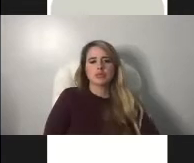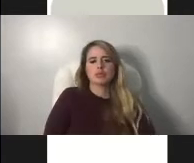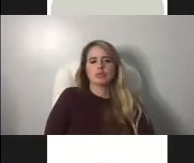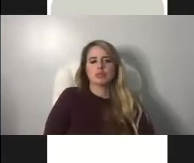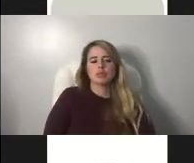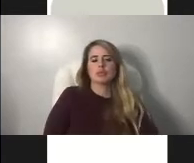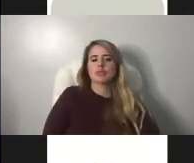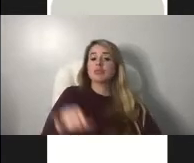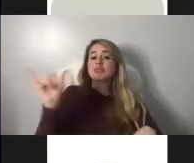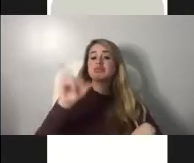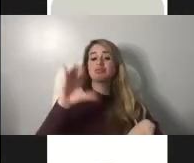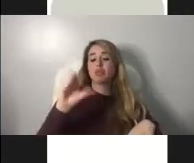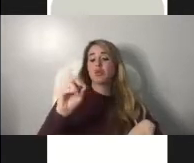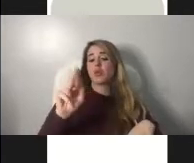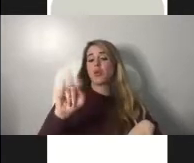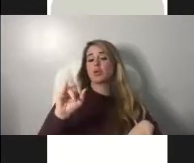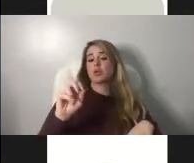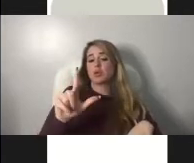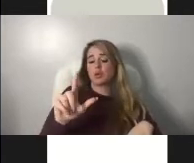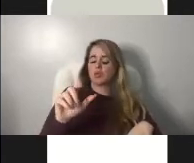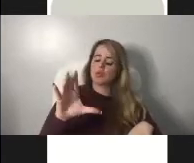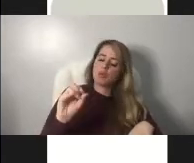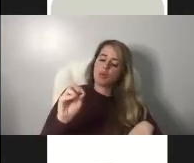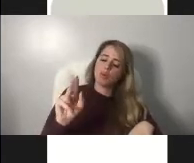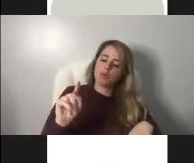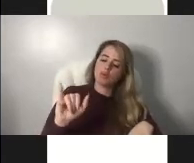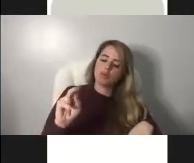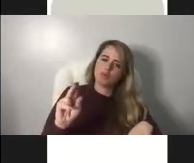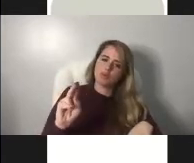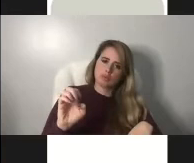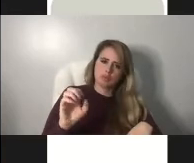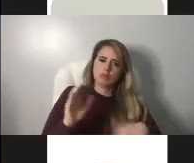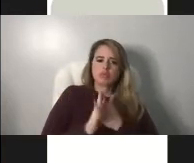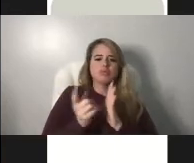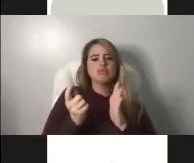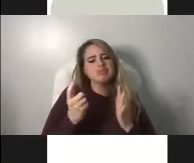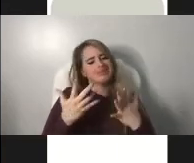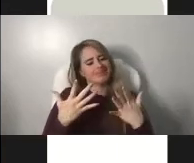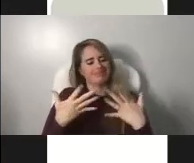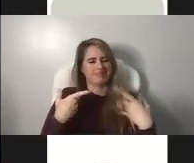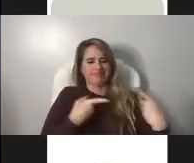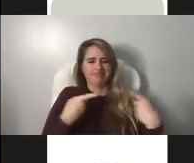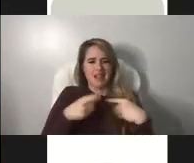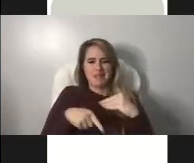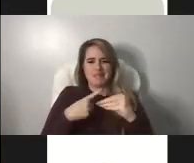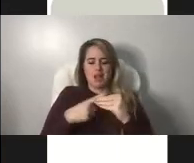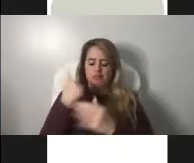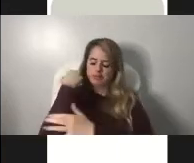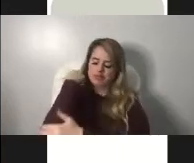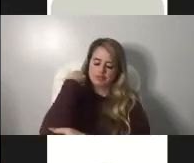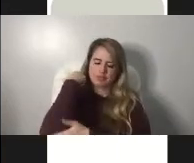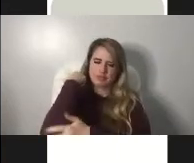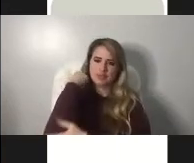Cortisone has become somewhat controversial when injecting it in the outside of the elbow. So in the, they call it